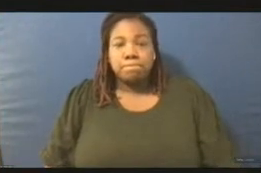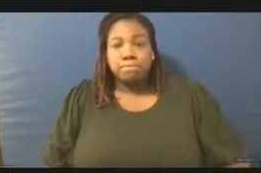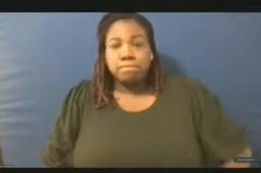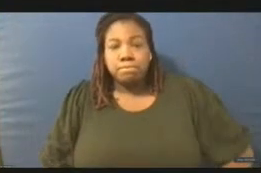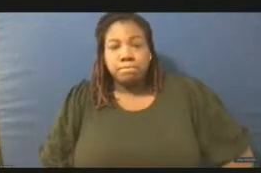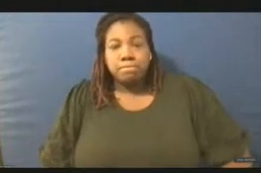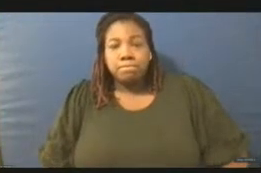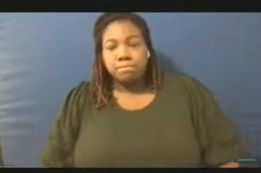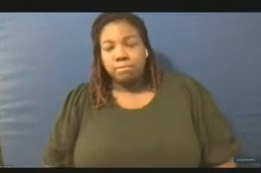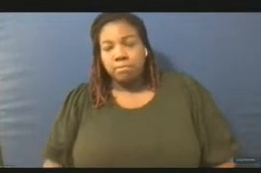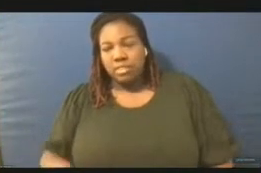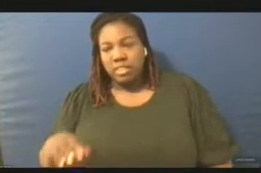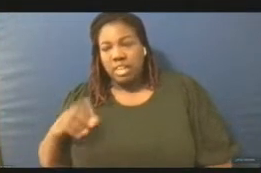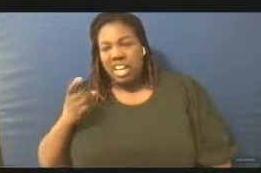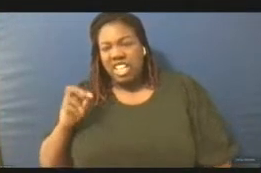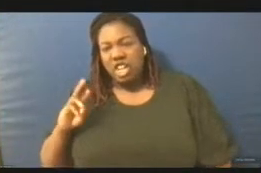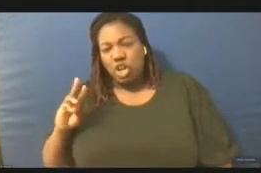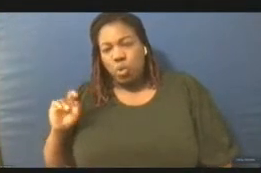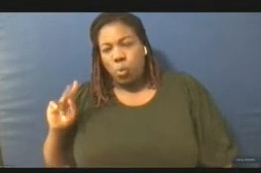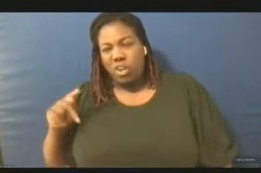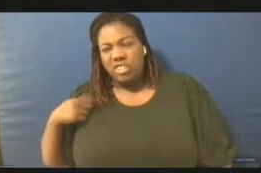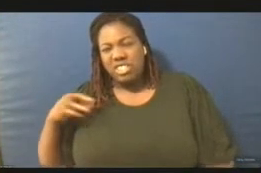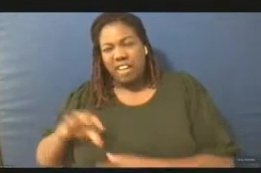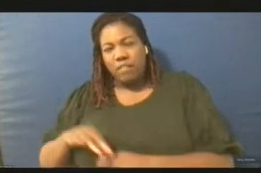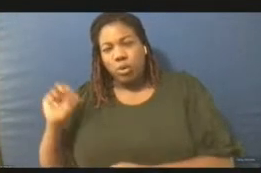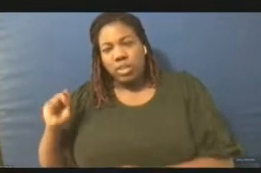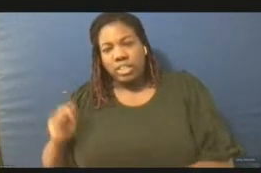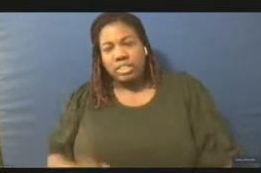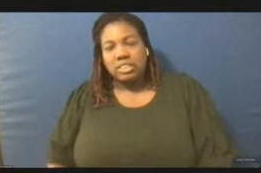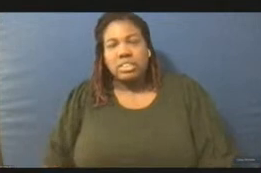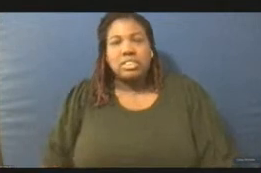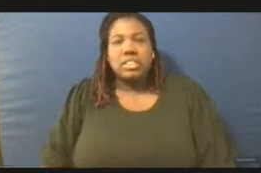And this is Dr. Venters. I vote yes. Thank you, Dr. Venters.